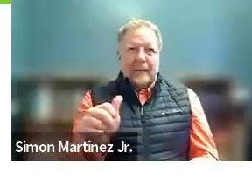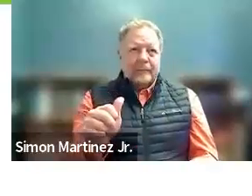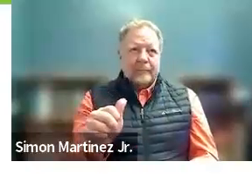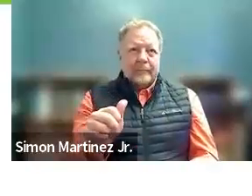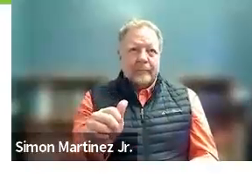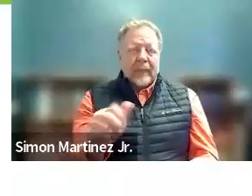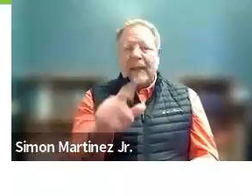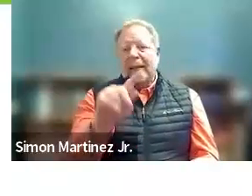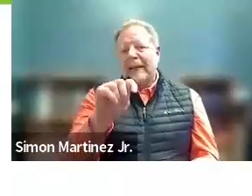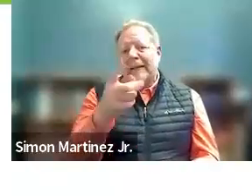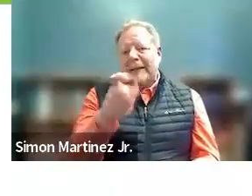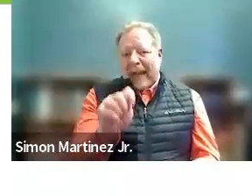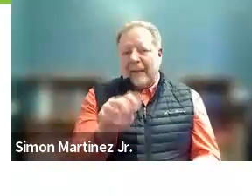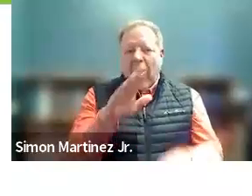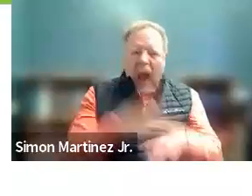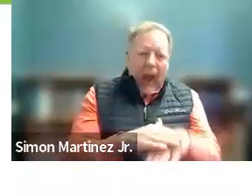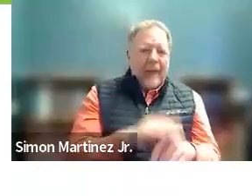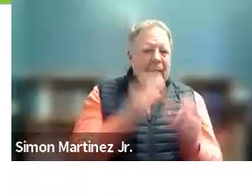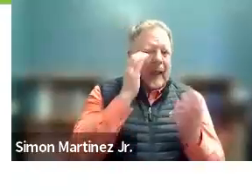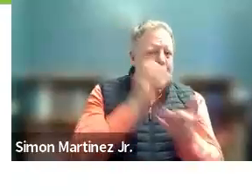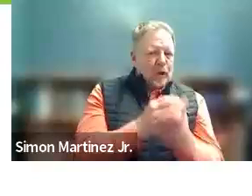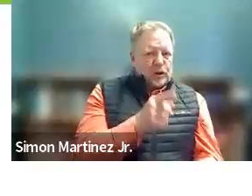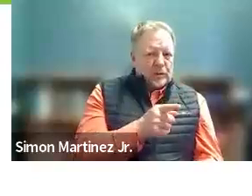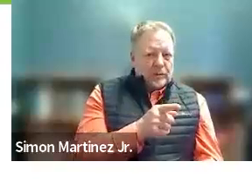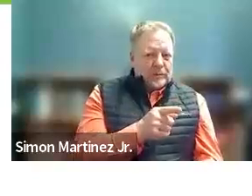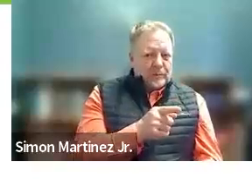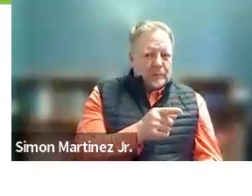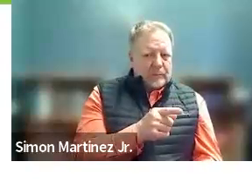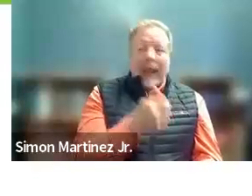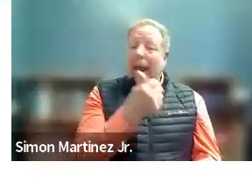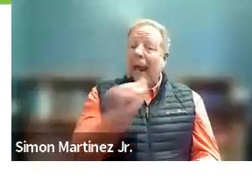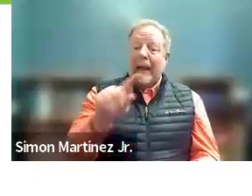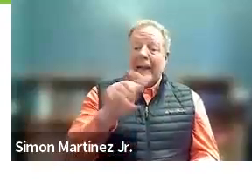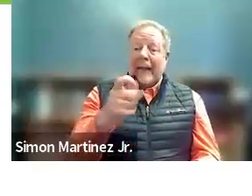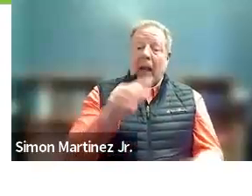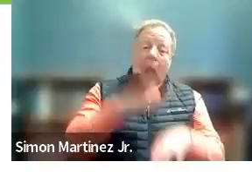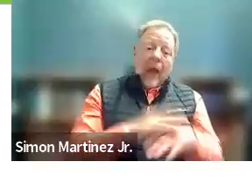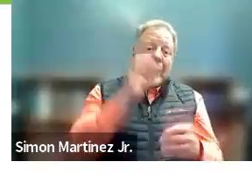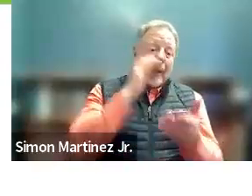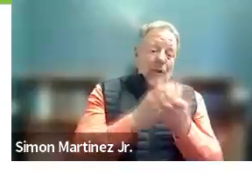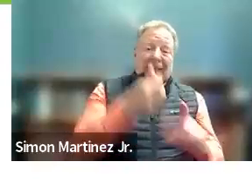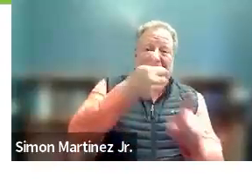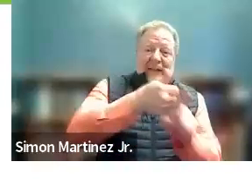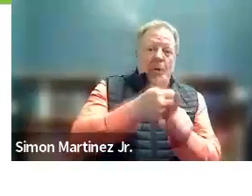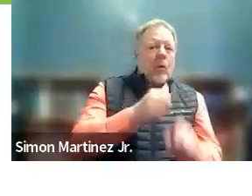uh, text on the image. Well, any text that's on the image itself